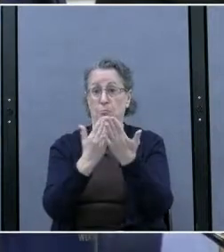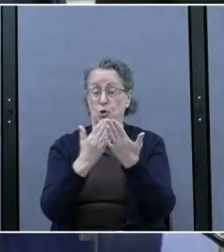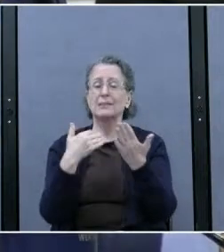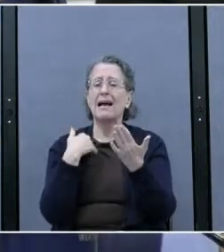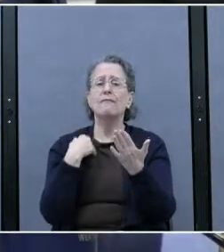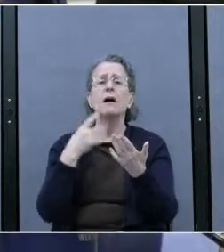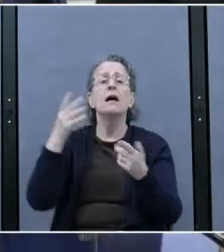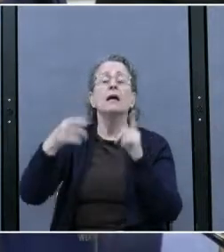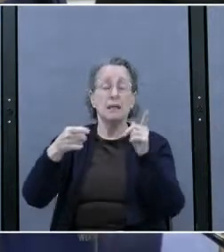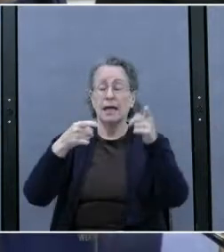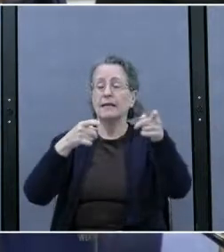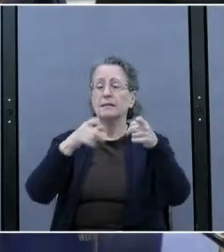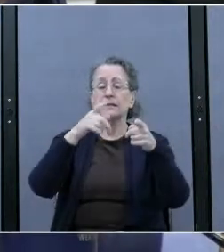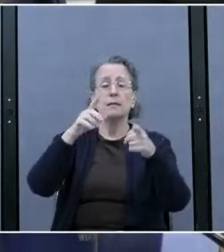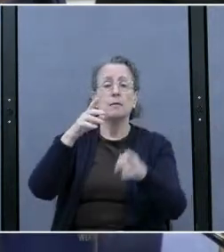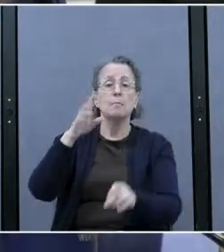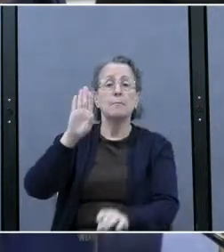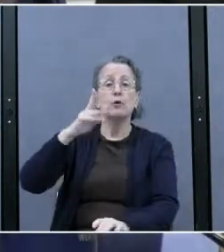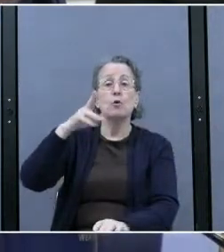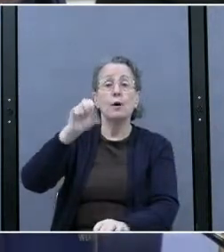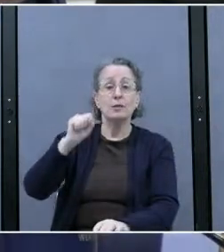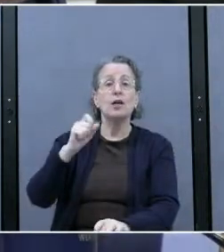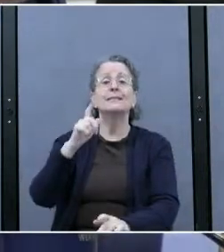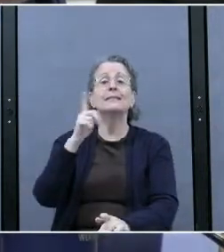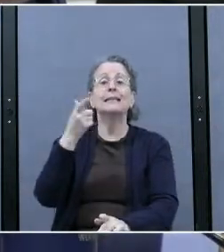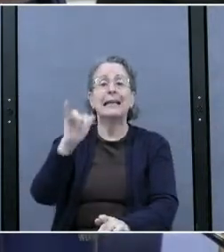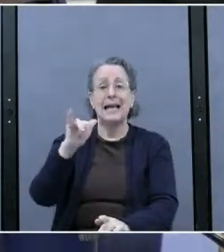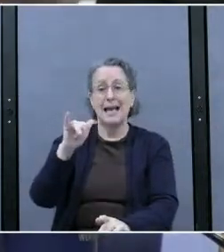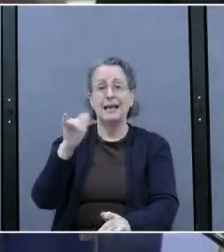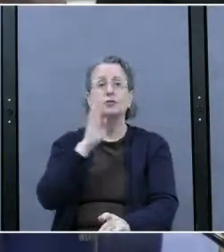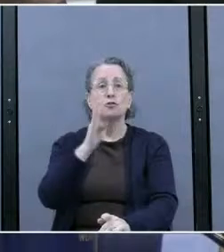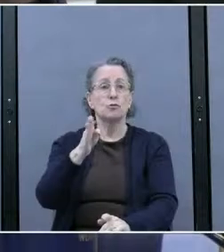lunch pre-order form. Looks like this.